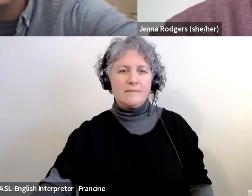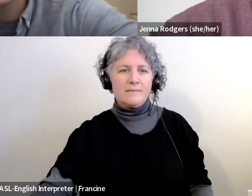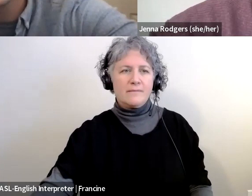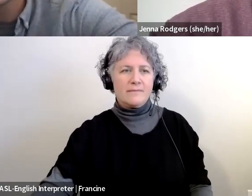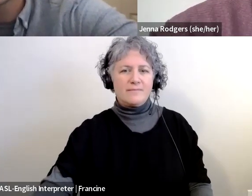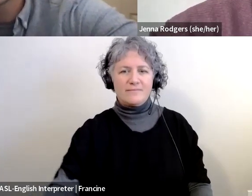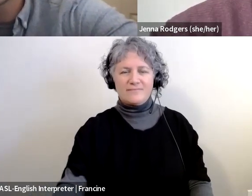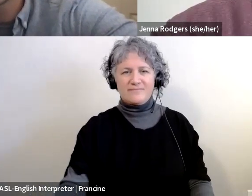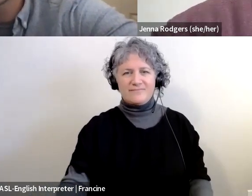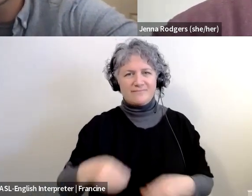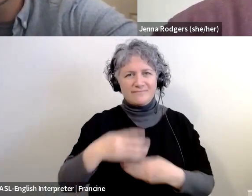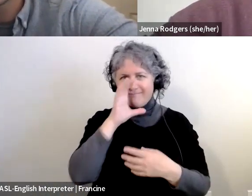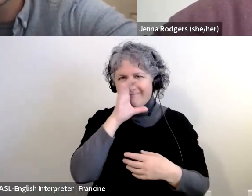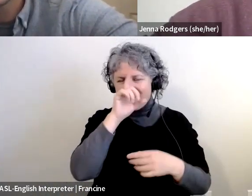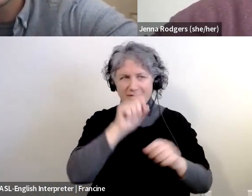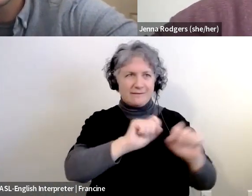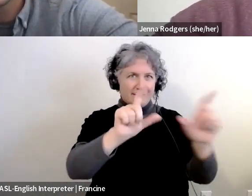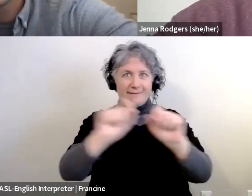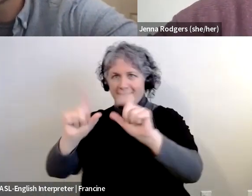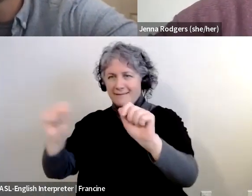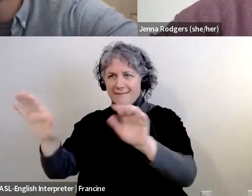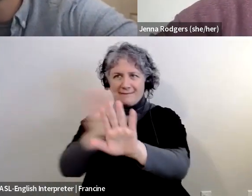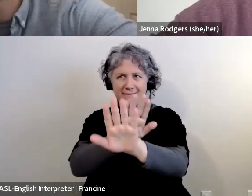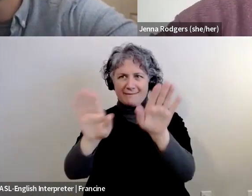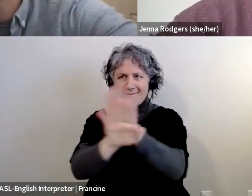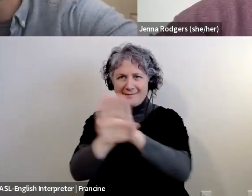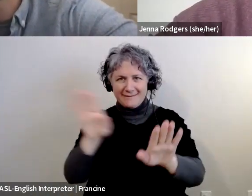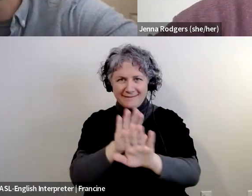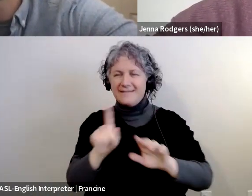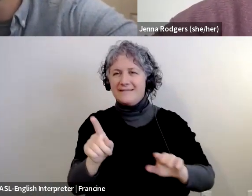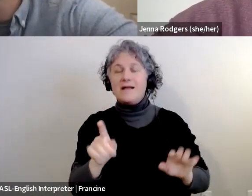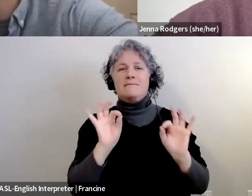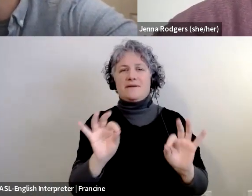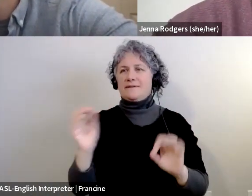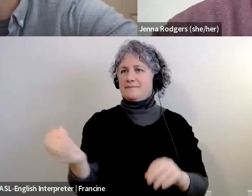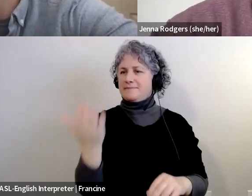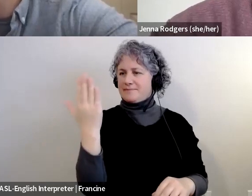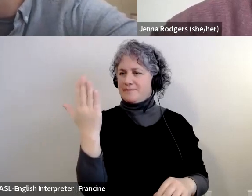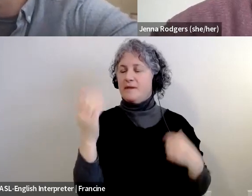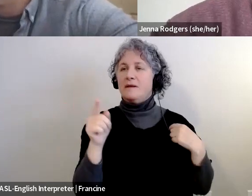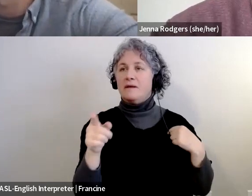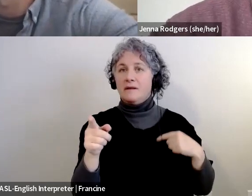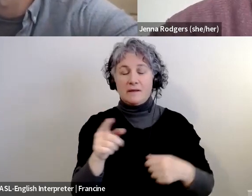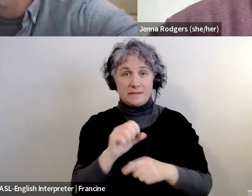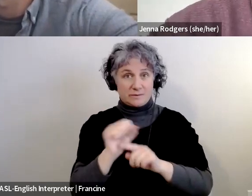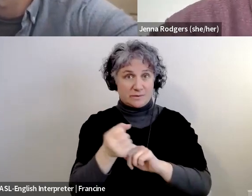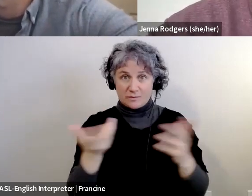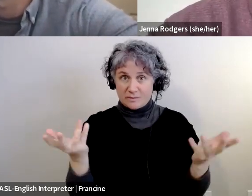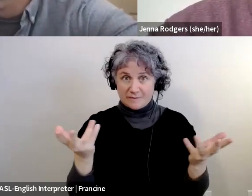with it. So many windows. Okay, so the scenario is